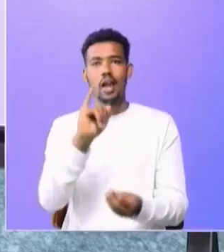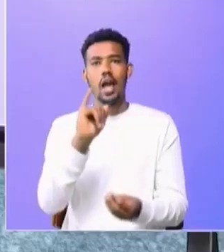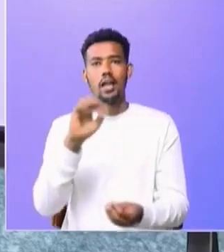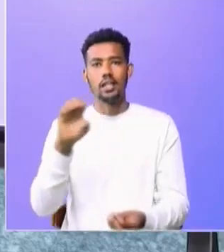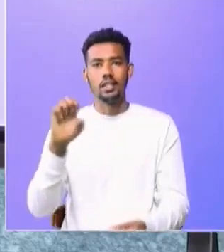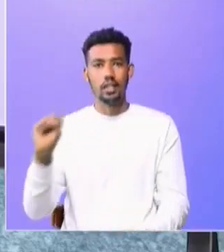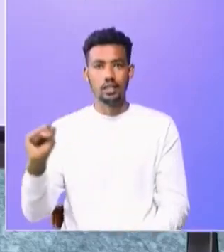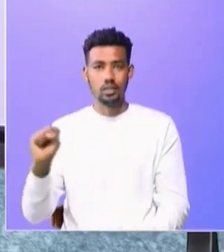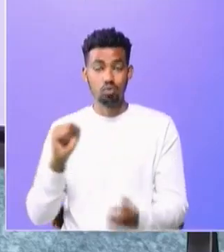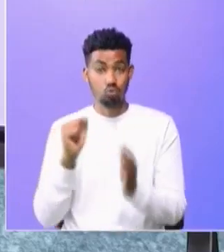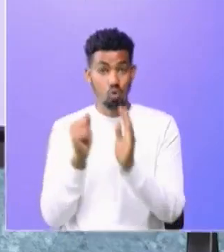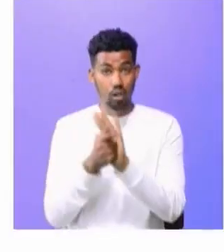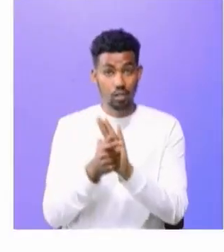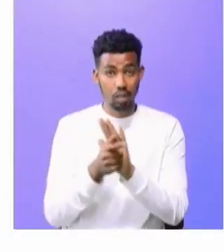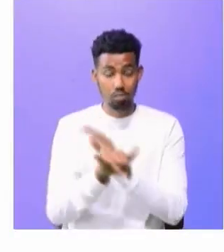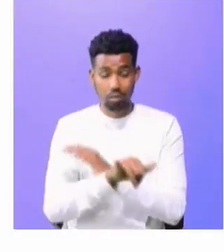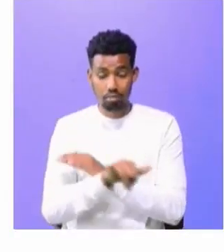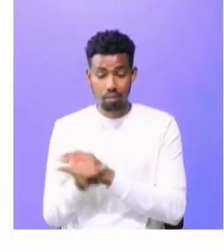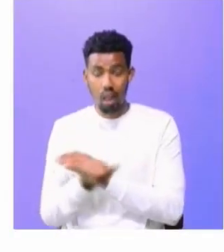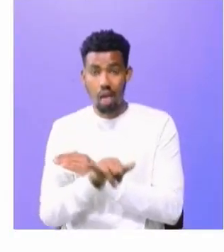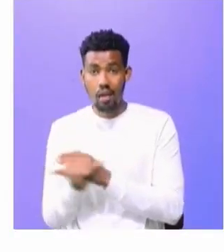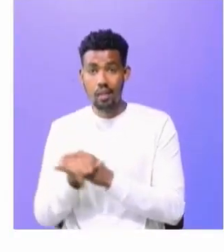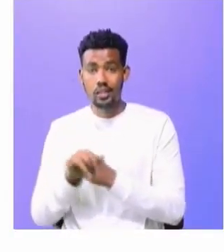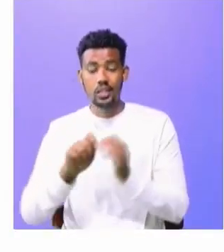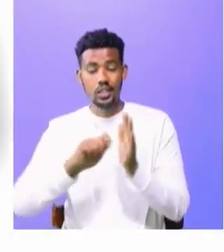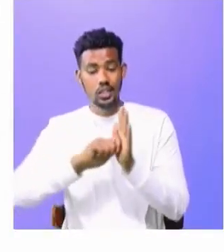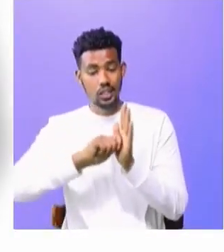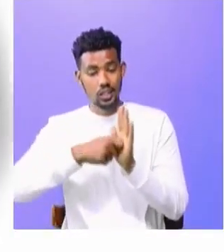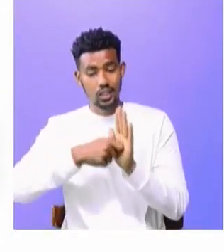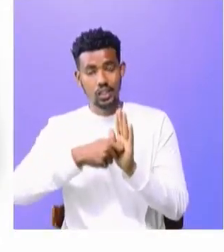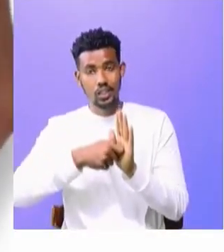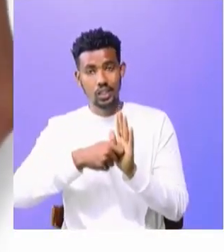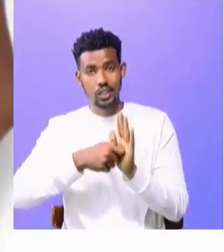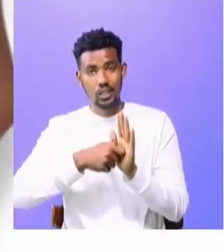For example, like key,